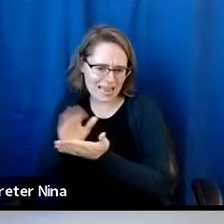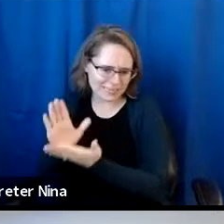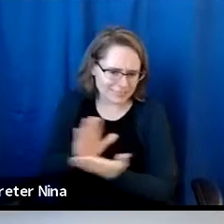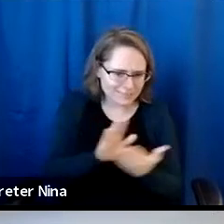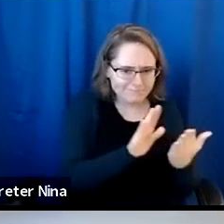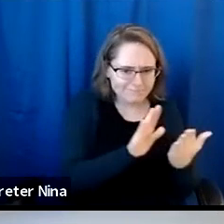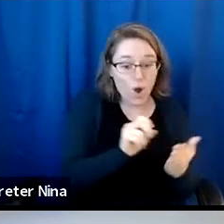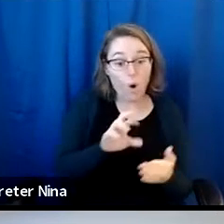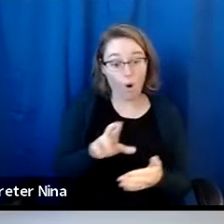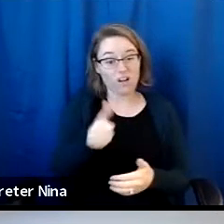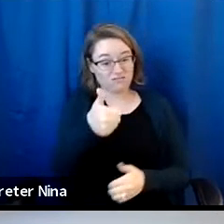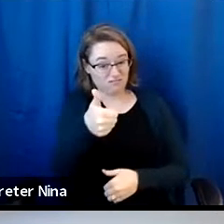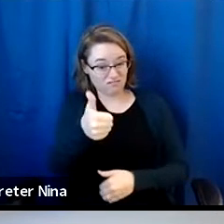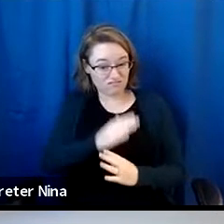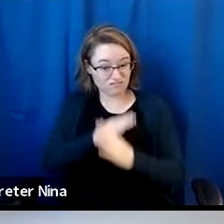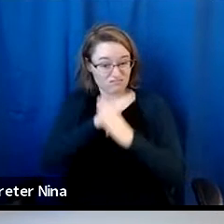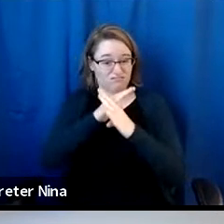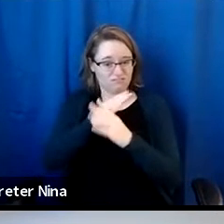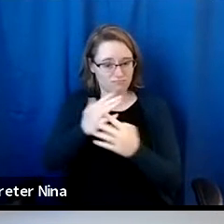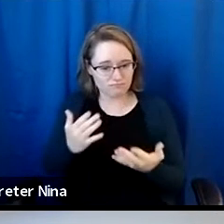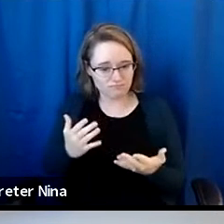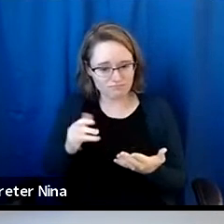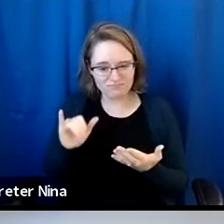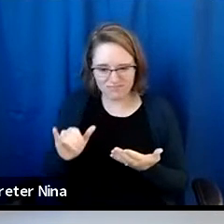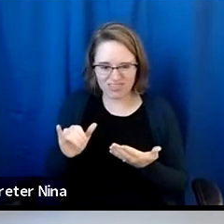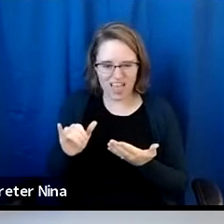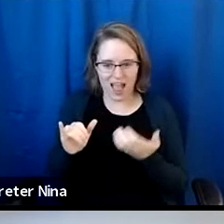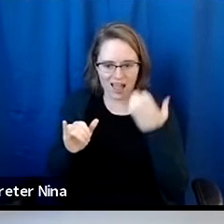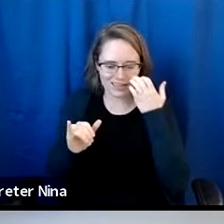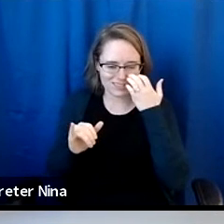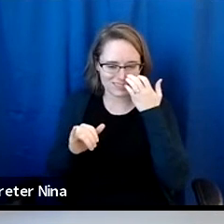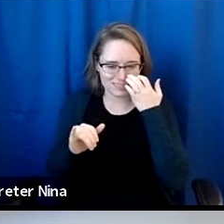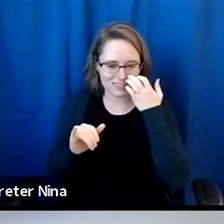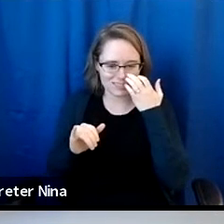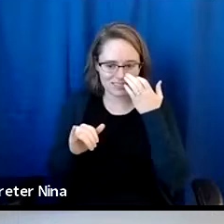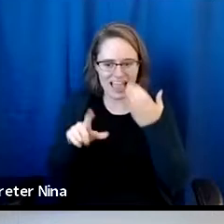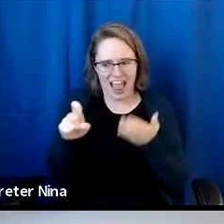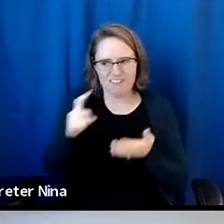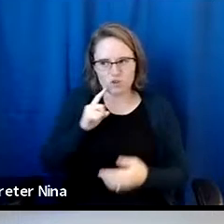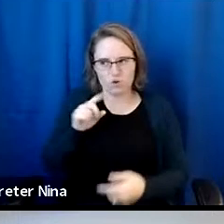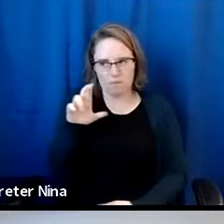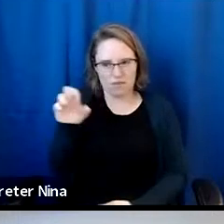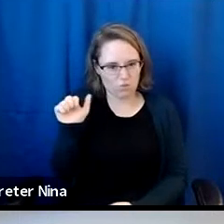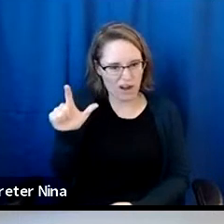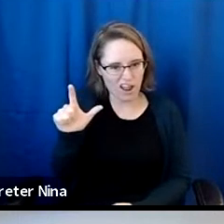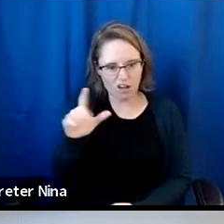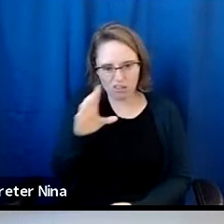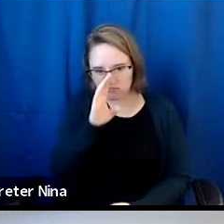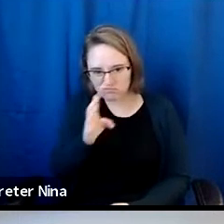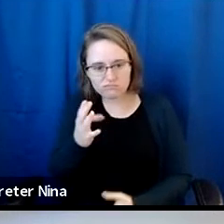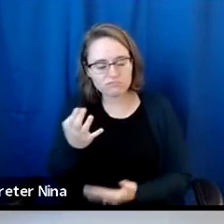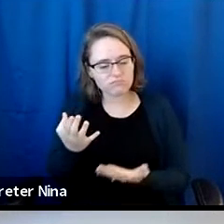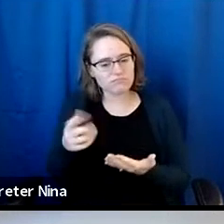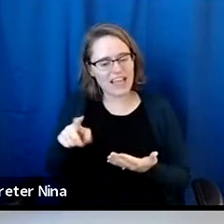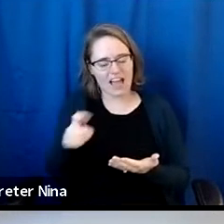own way. And that's part of this that, you know, you got to be real about as well. You really have to know yourself, not only what you excel